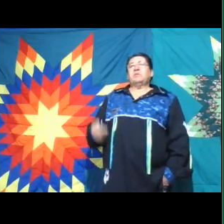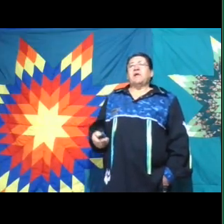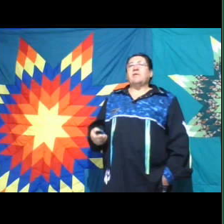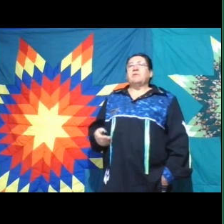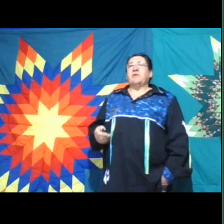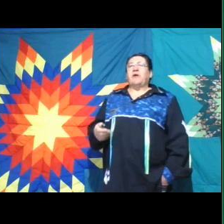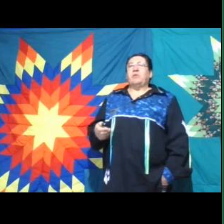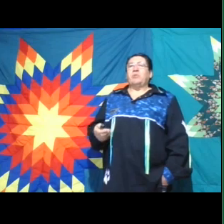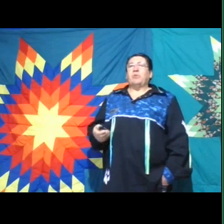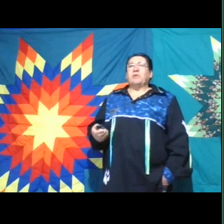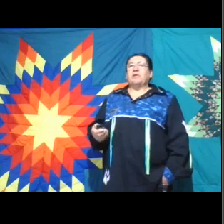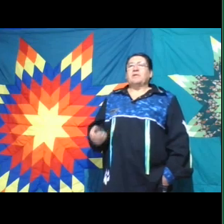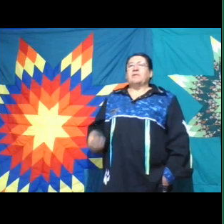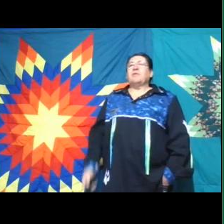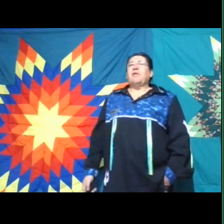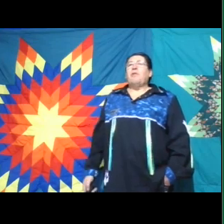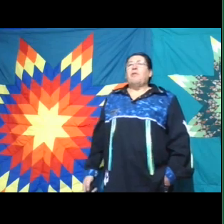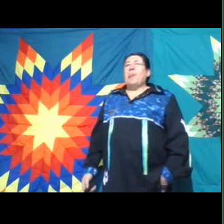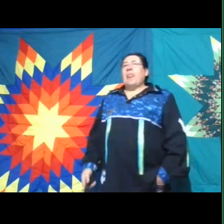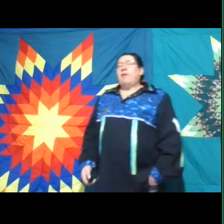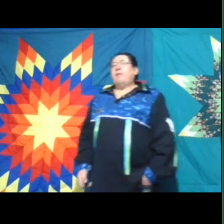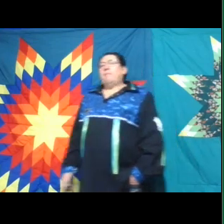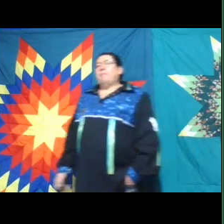whole cycle or that whole process.